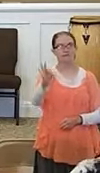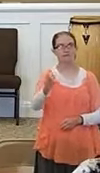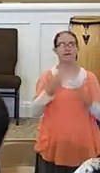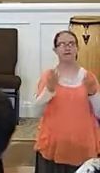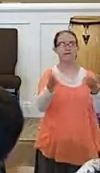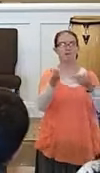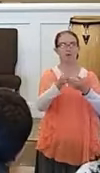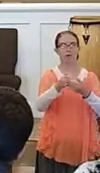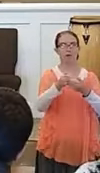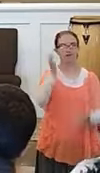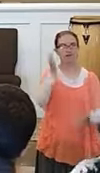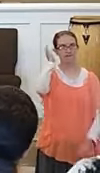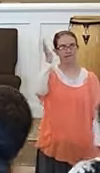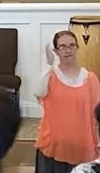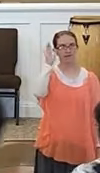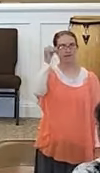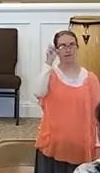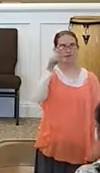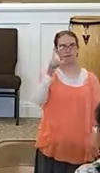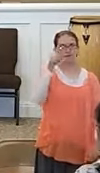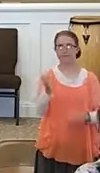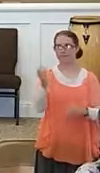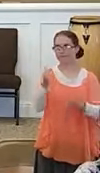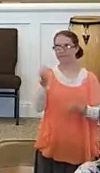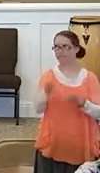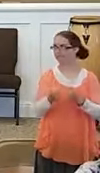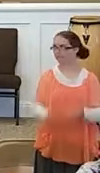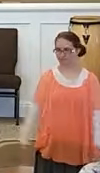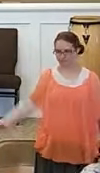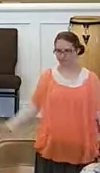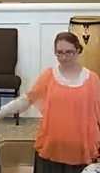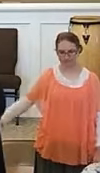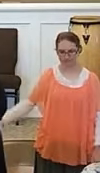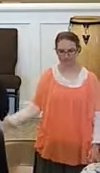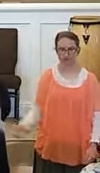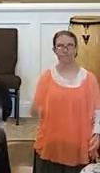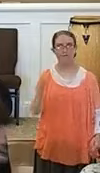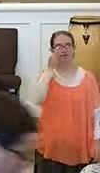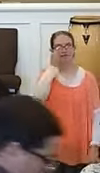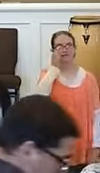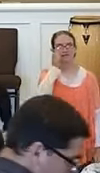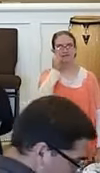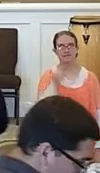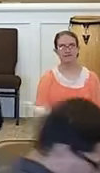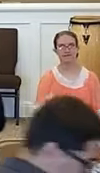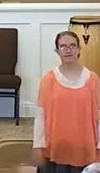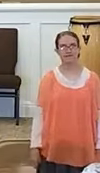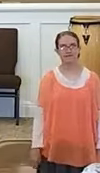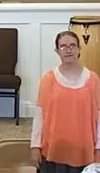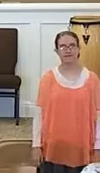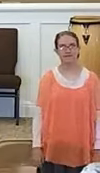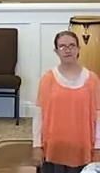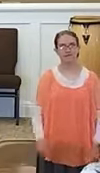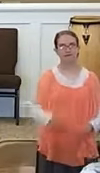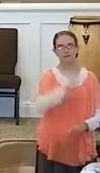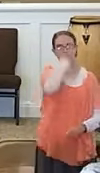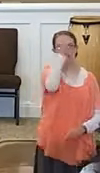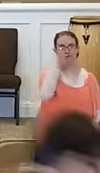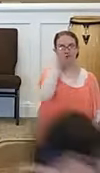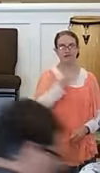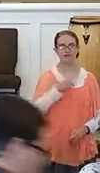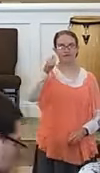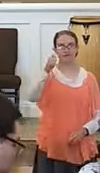you part of his sermon, Joel 2:28. In the last days, said God, I'll pour out my Spirit upon all flesh. And then they began to question